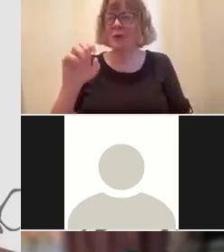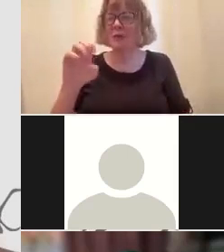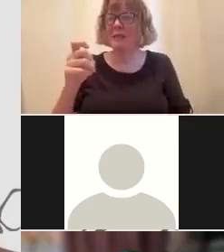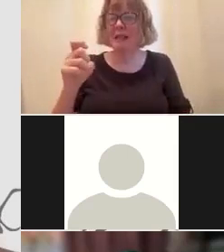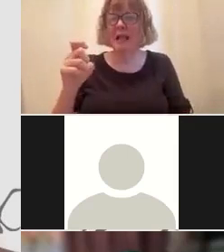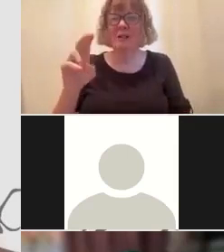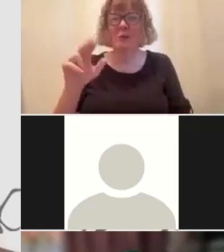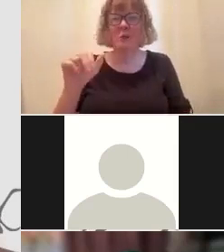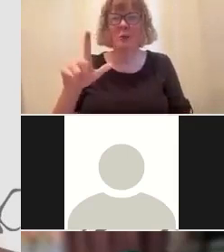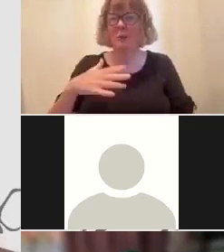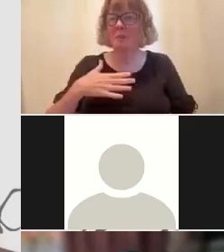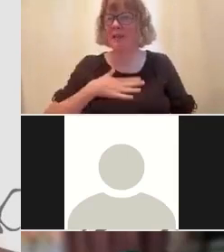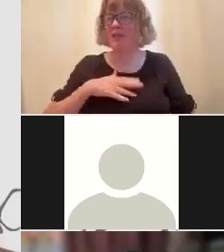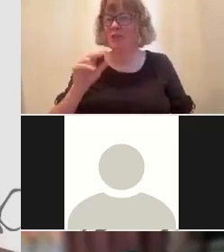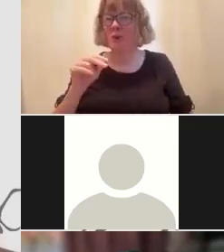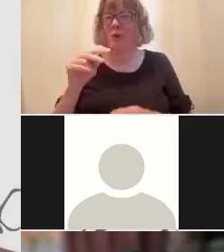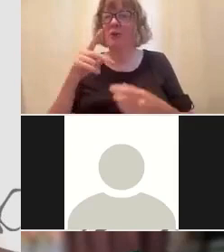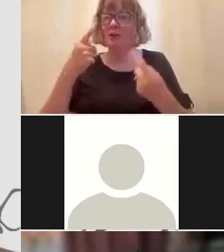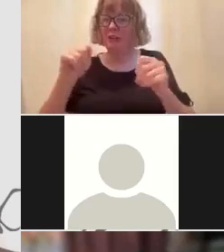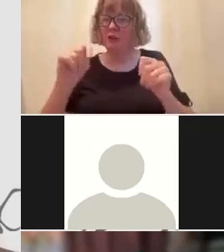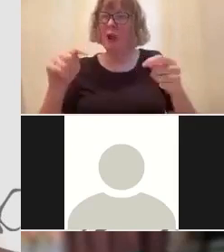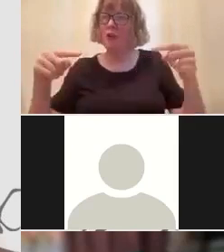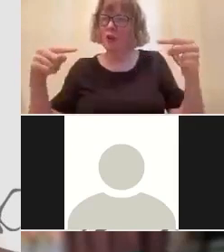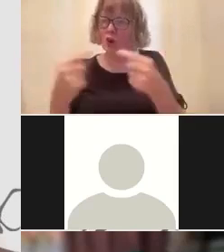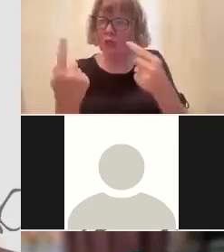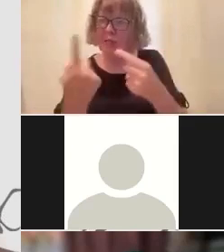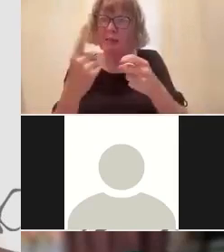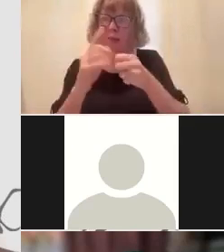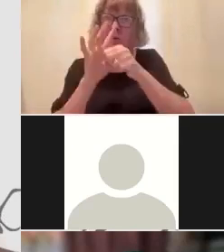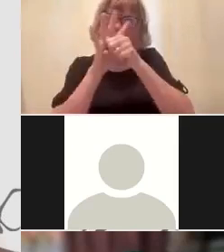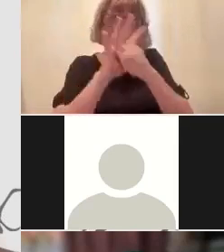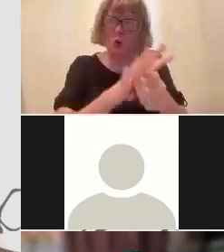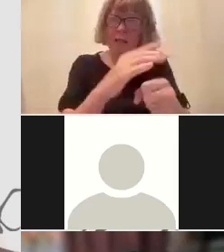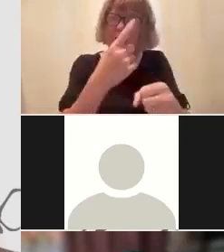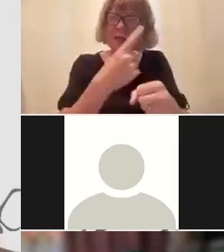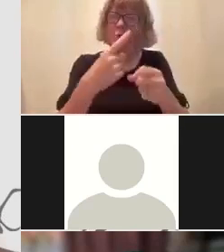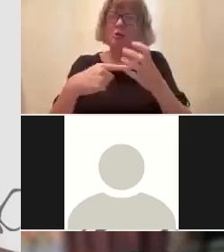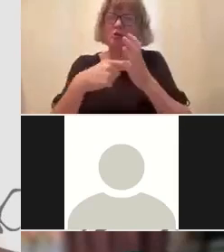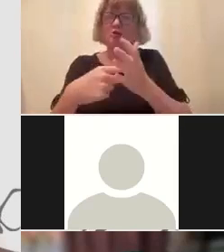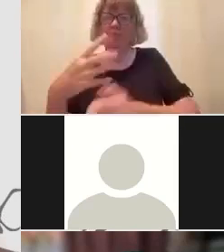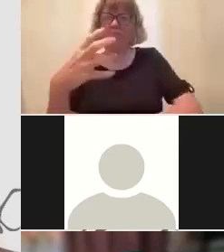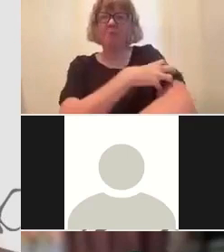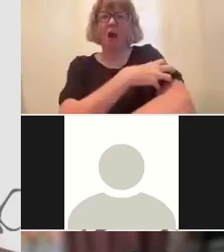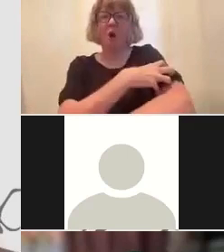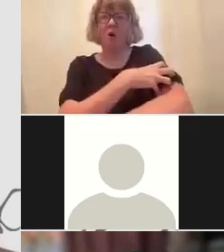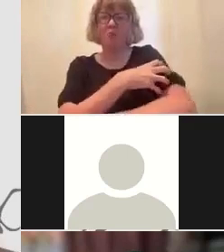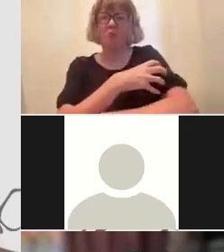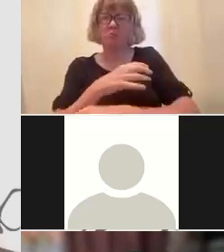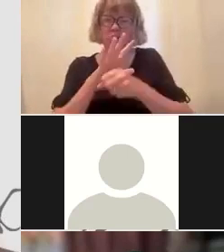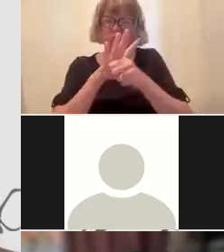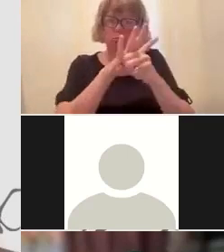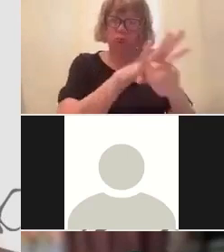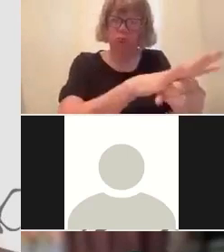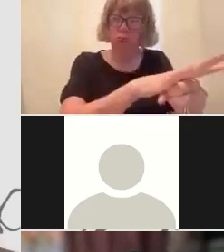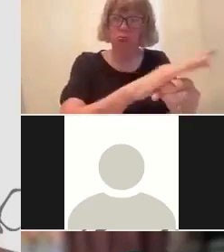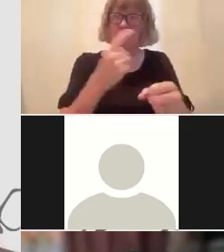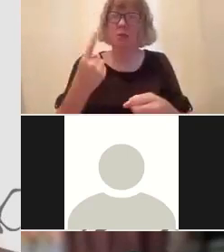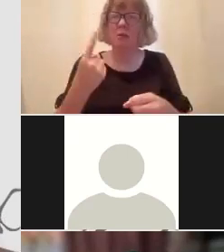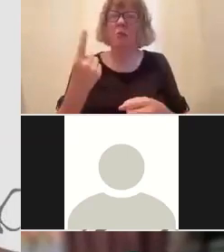someone, oppress them, show power over top of them, and altogether